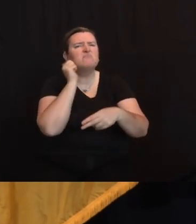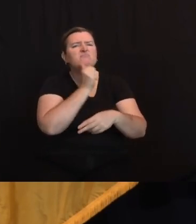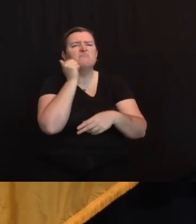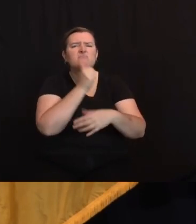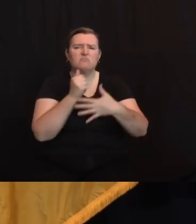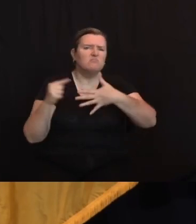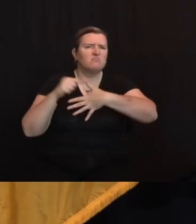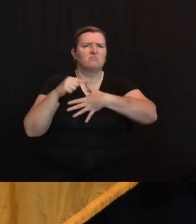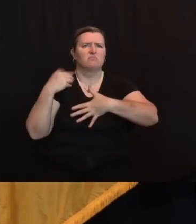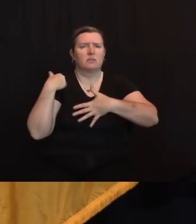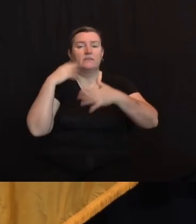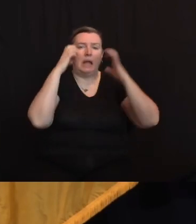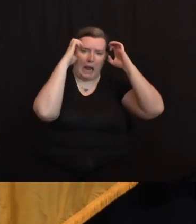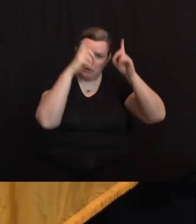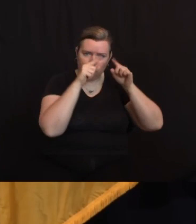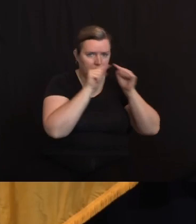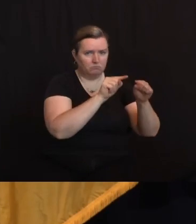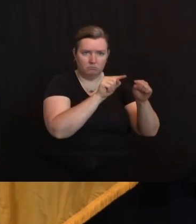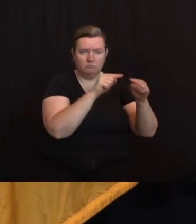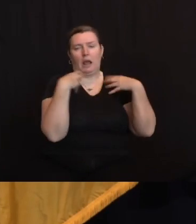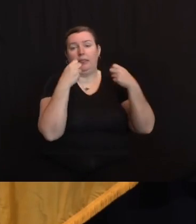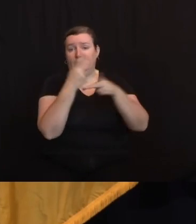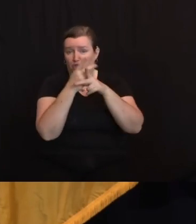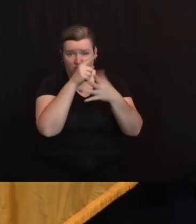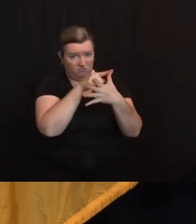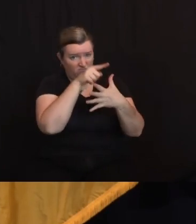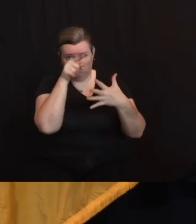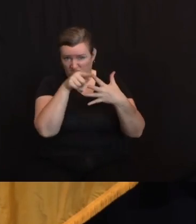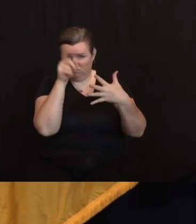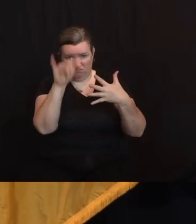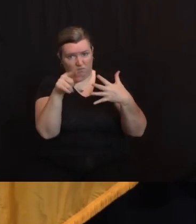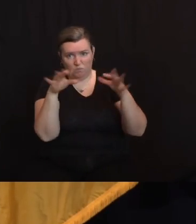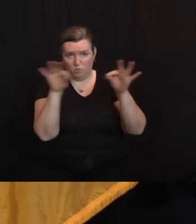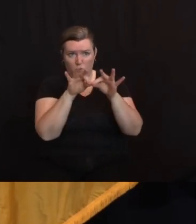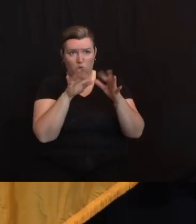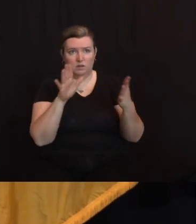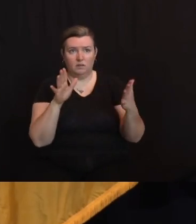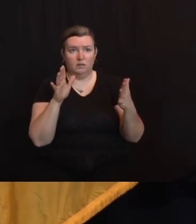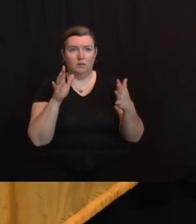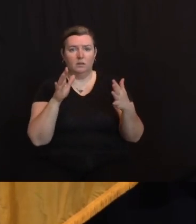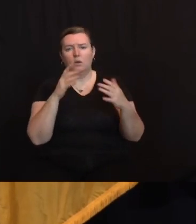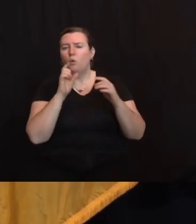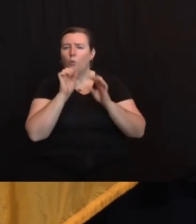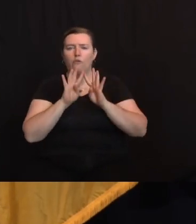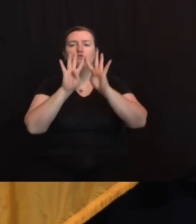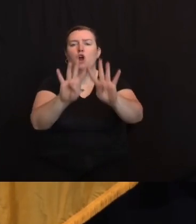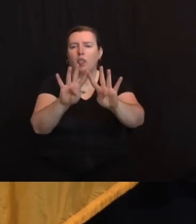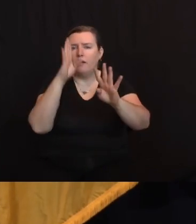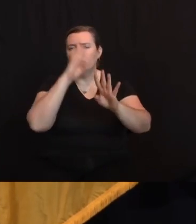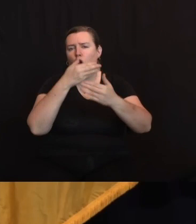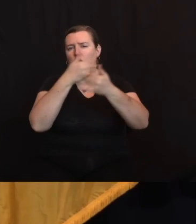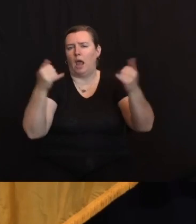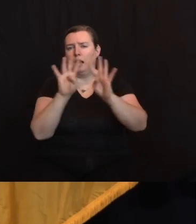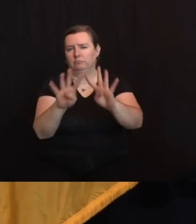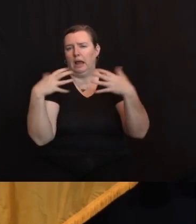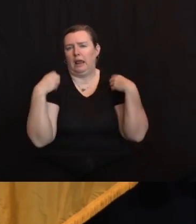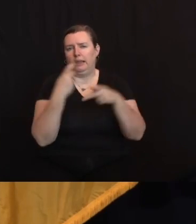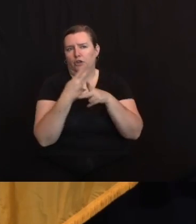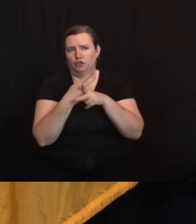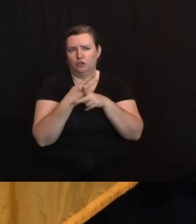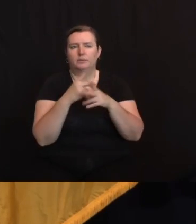for education, healthcare, keep our frontline workforce employed, meet our obligations